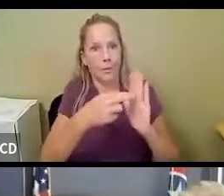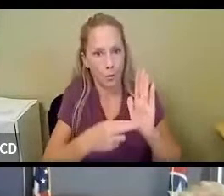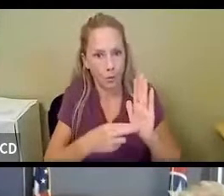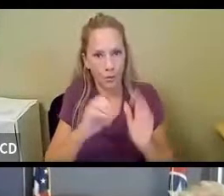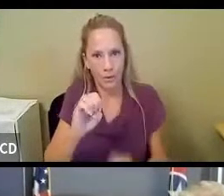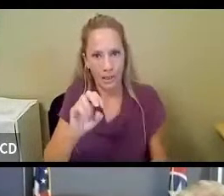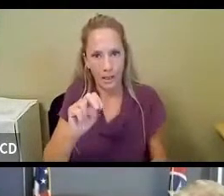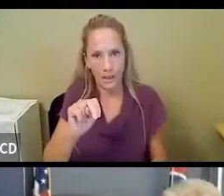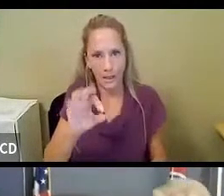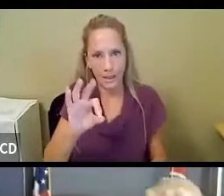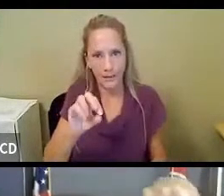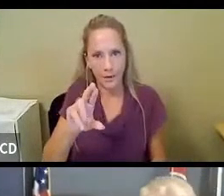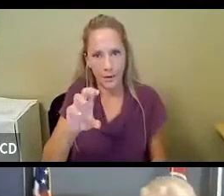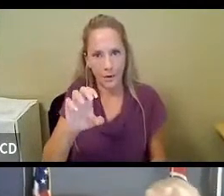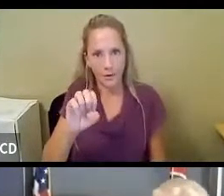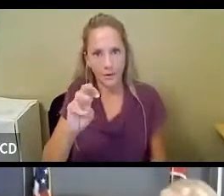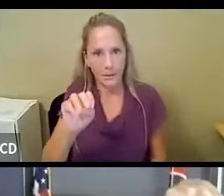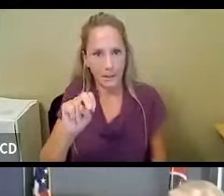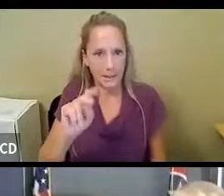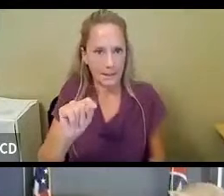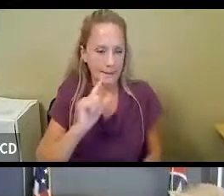difficult to do, I would think.